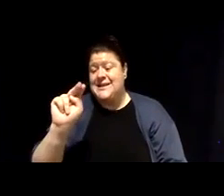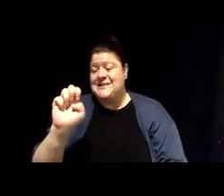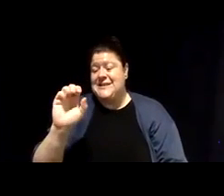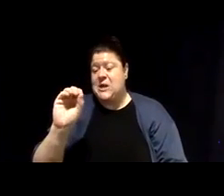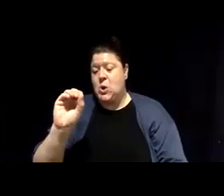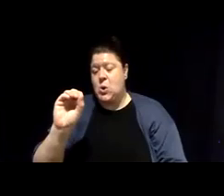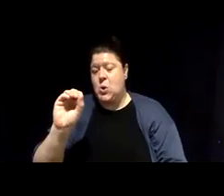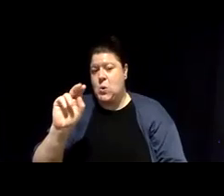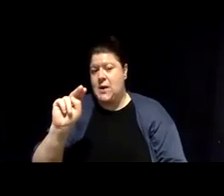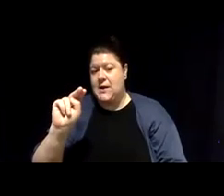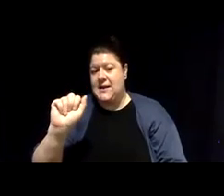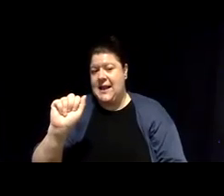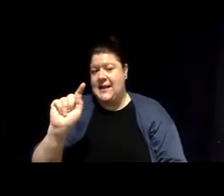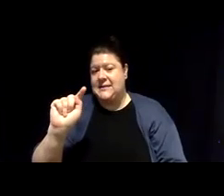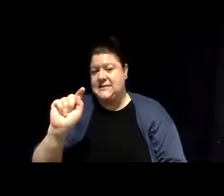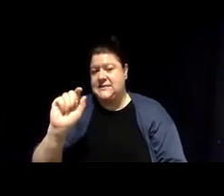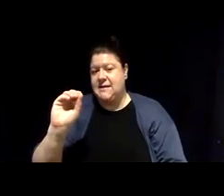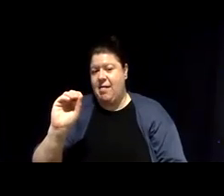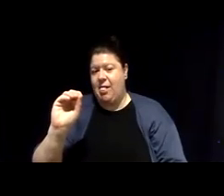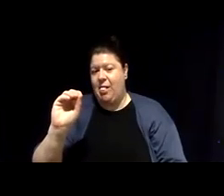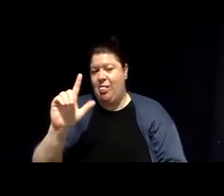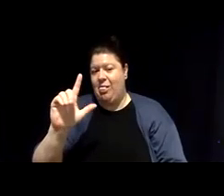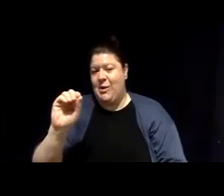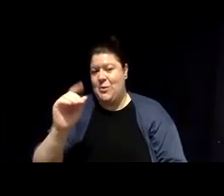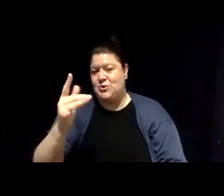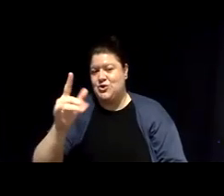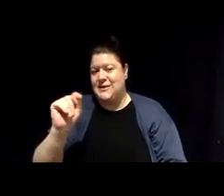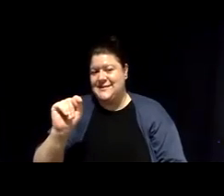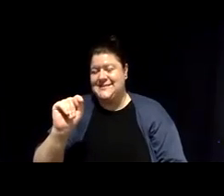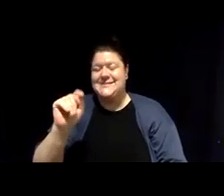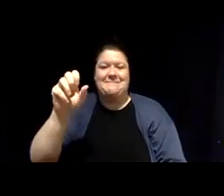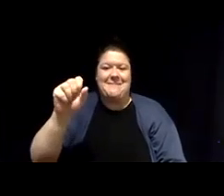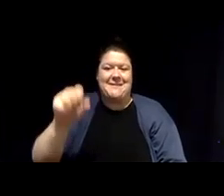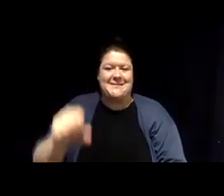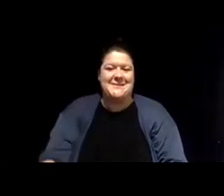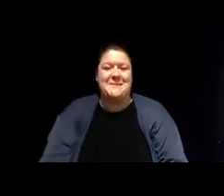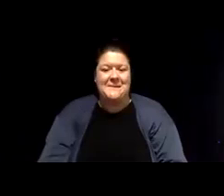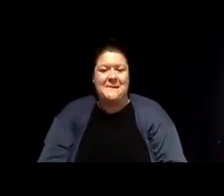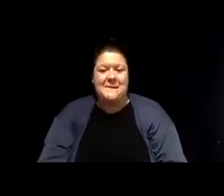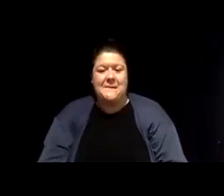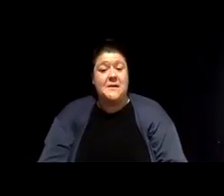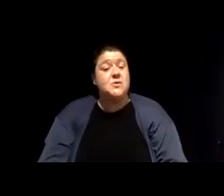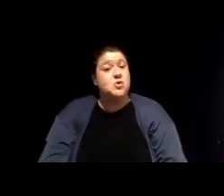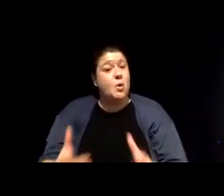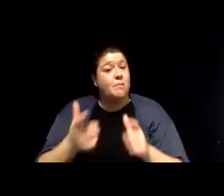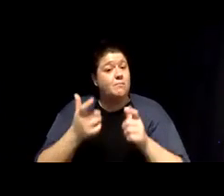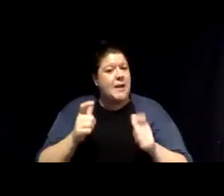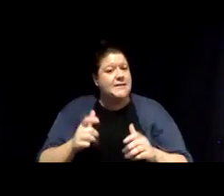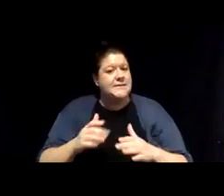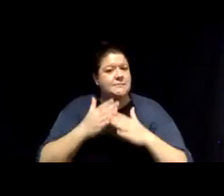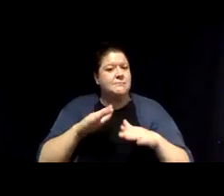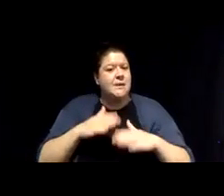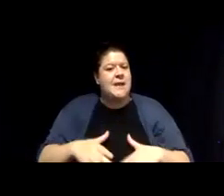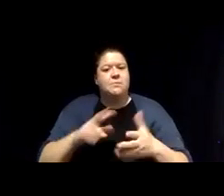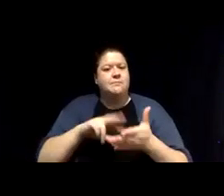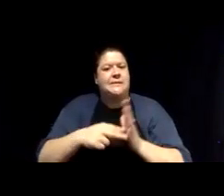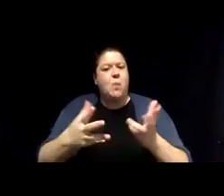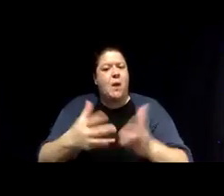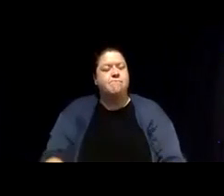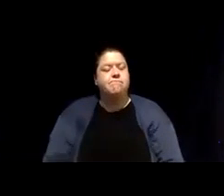Neonatologist. Oh, good job. A neonatologist. Break that down for me. What does that